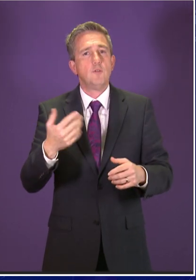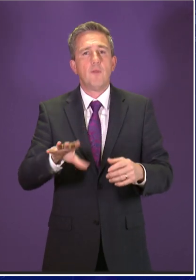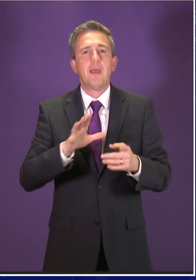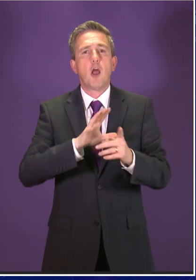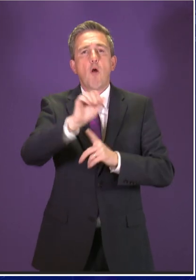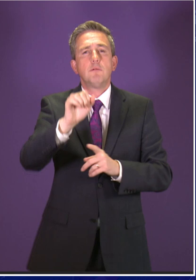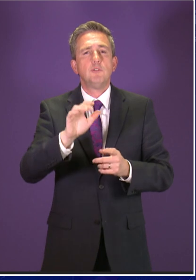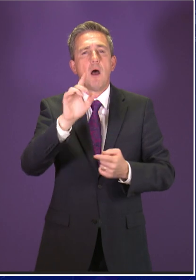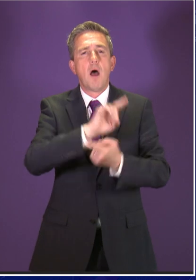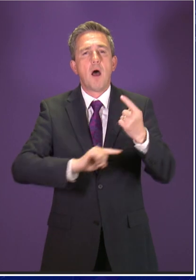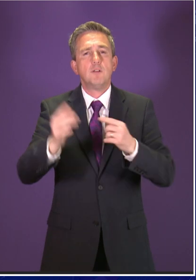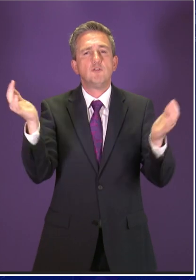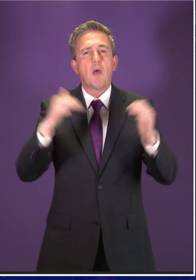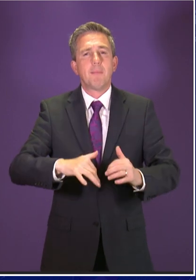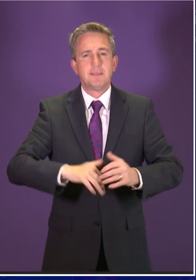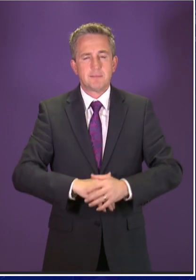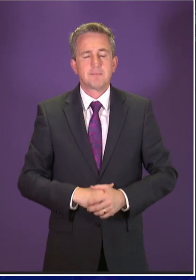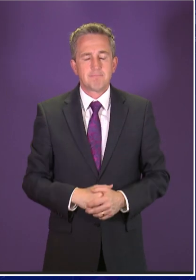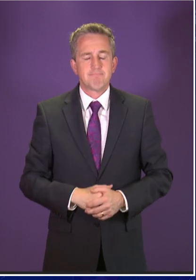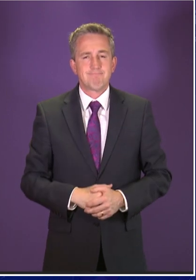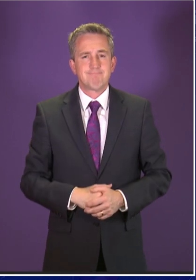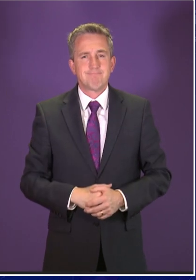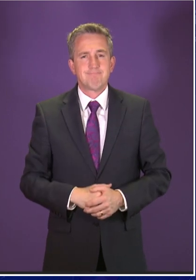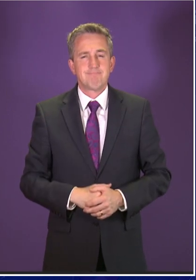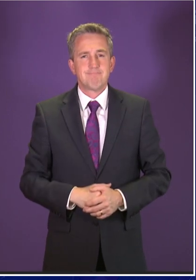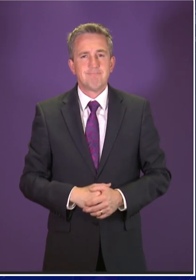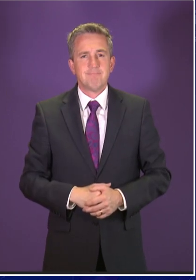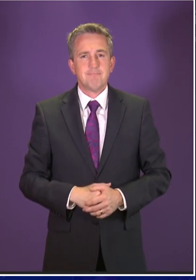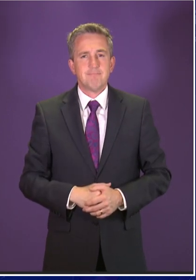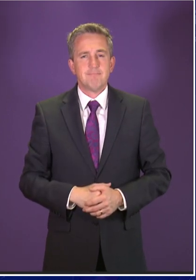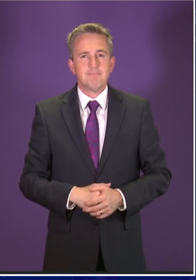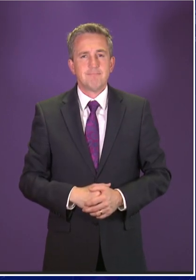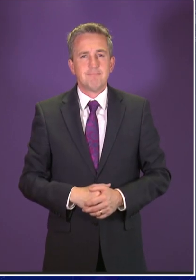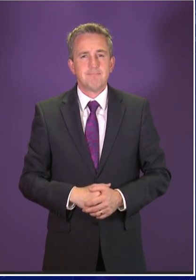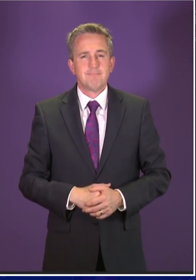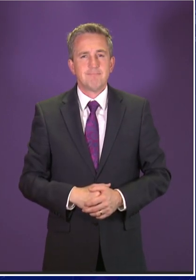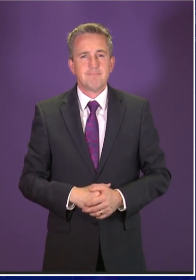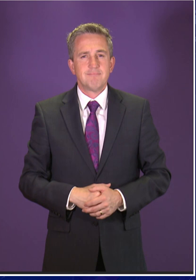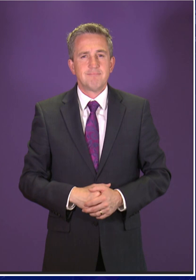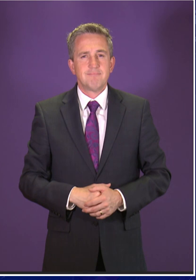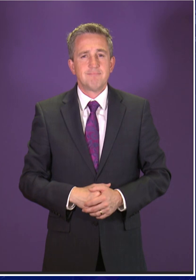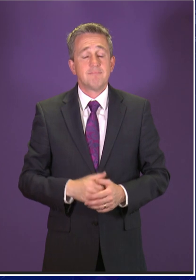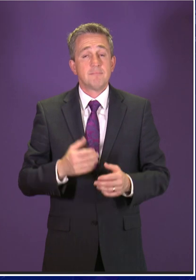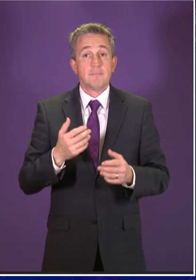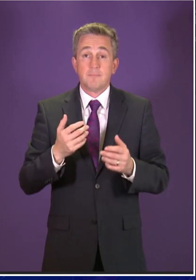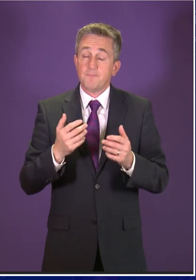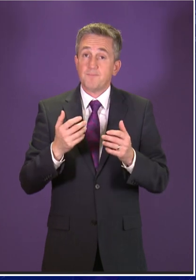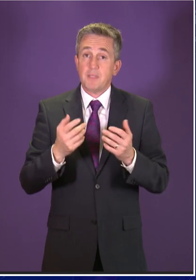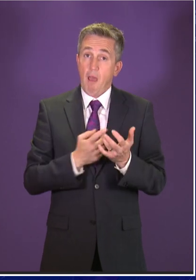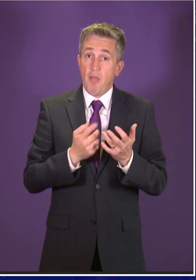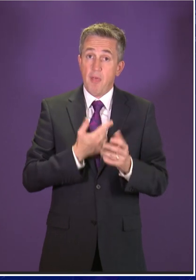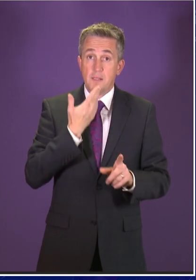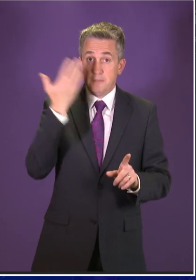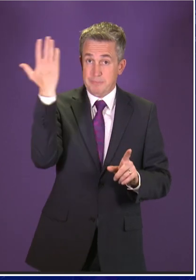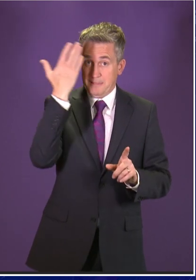Summit. It's also appropriate that I echo the thanks that have been articulated by previous speakers to the